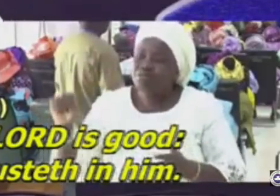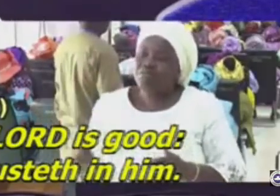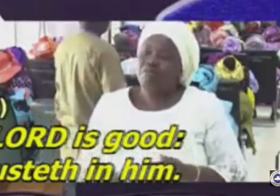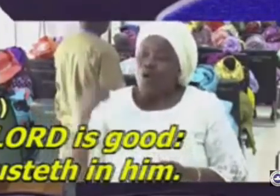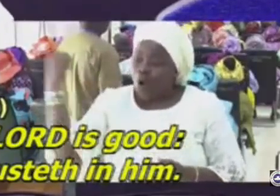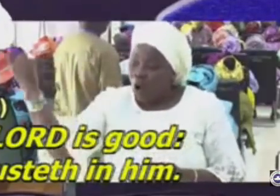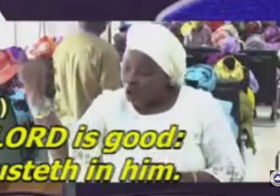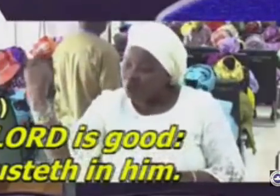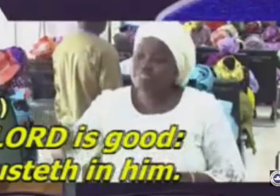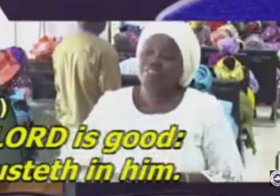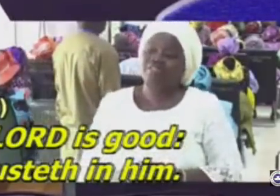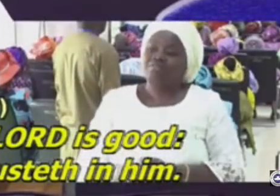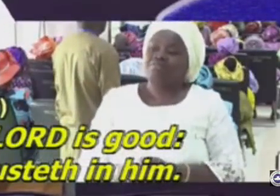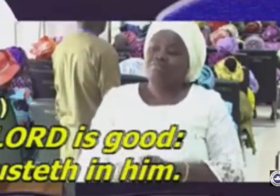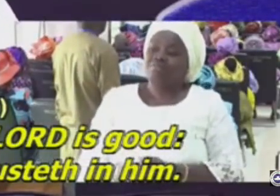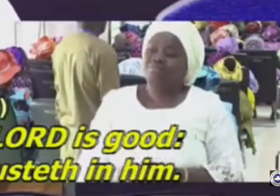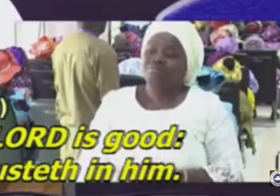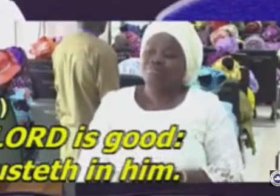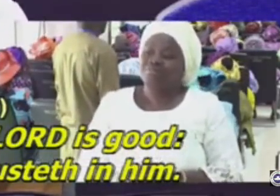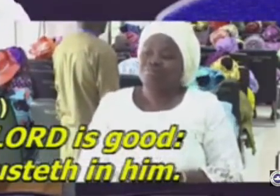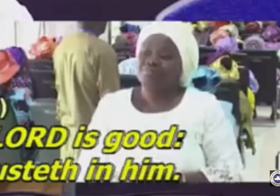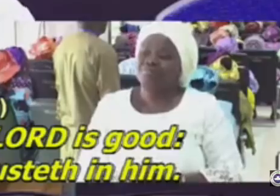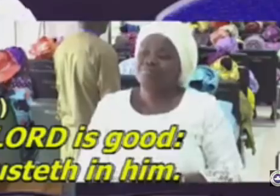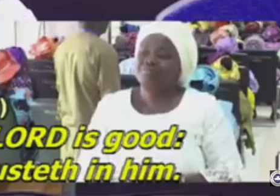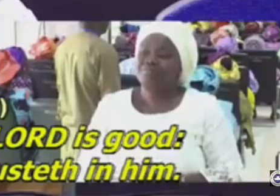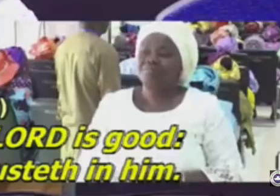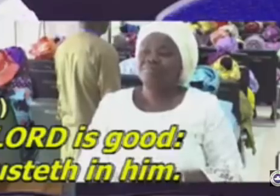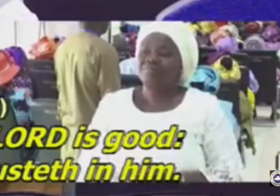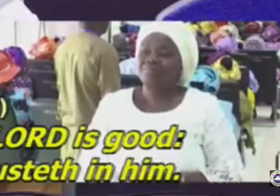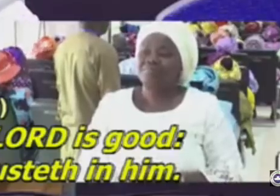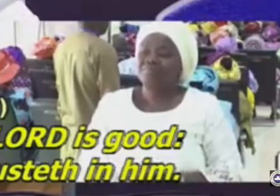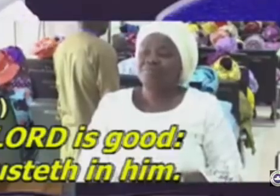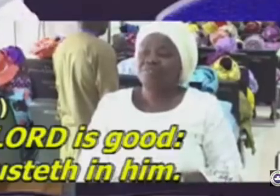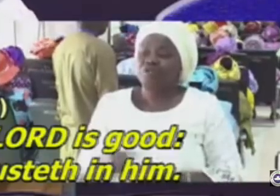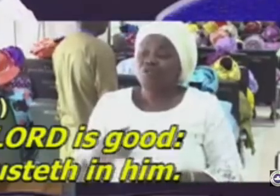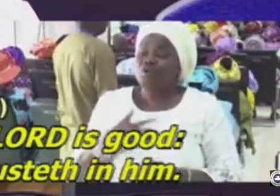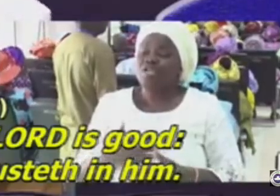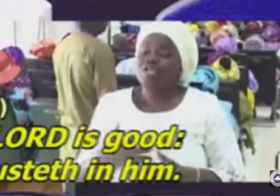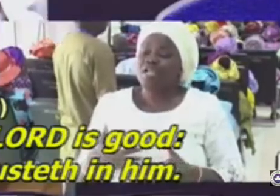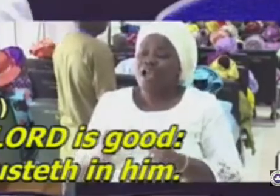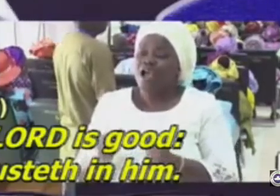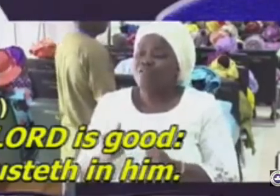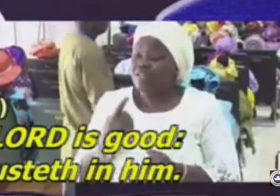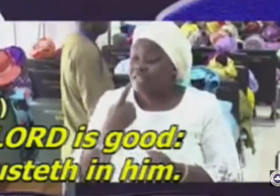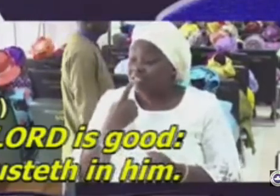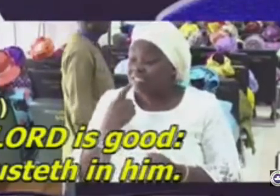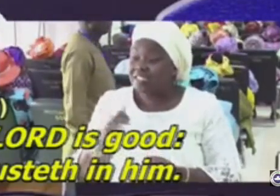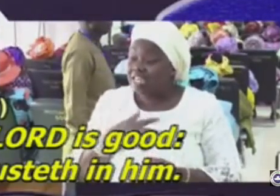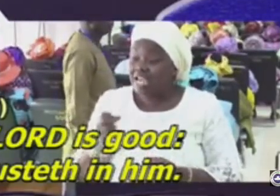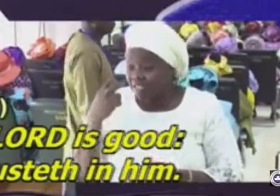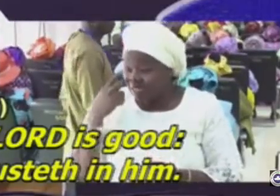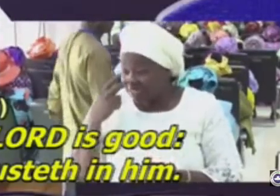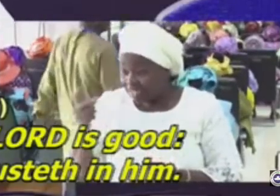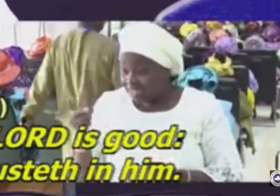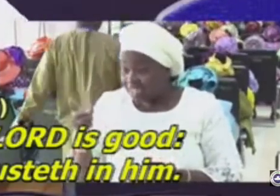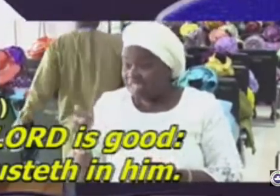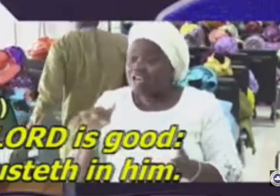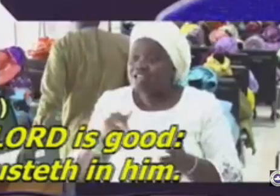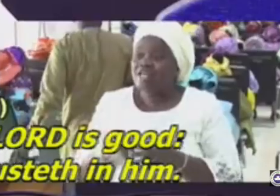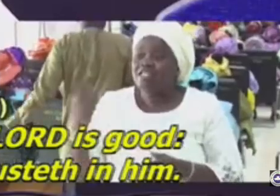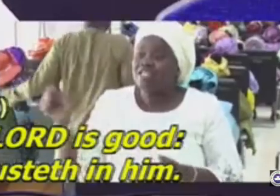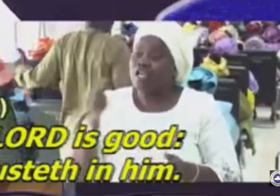have tasted and we found that the Lord is good. So if you are here and you have not tasted